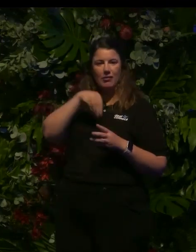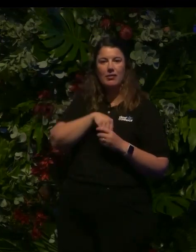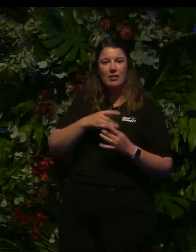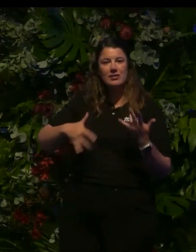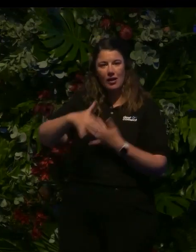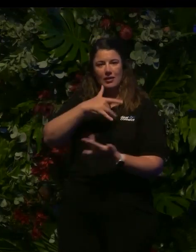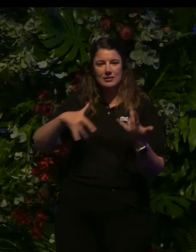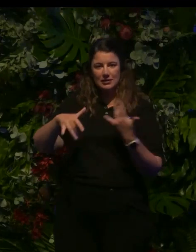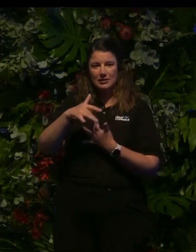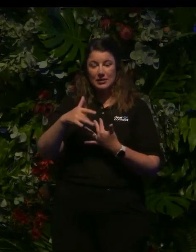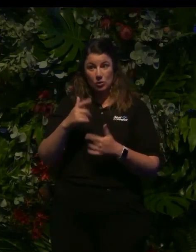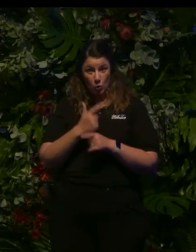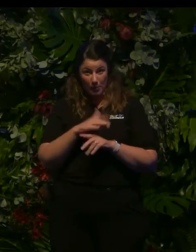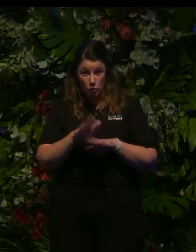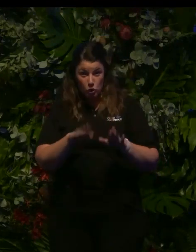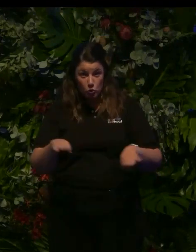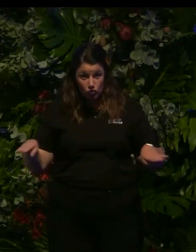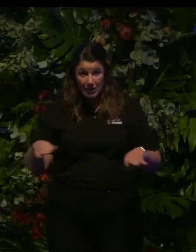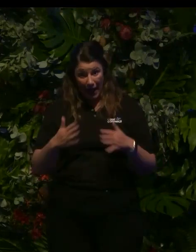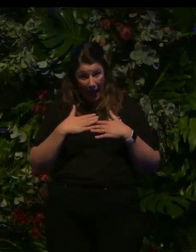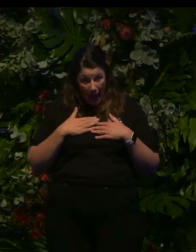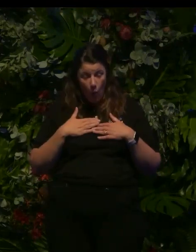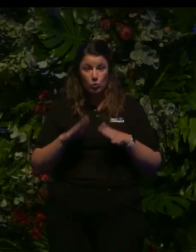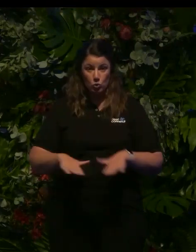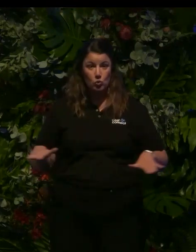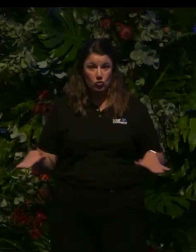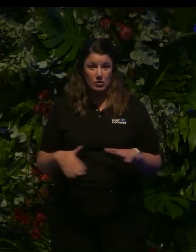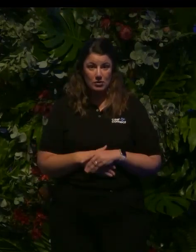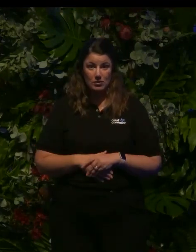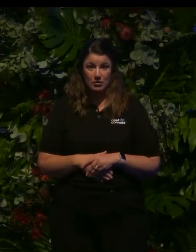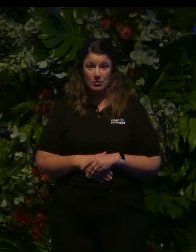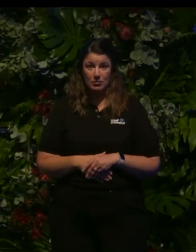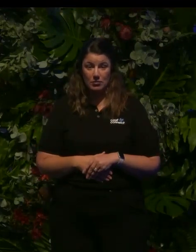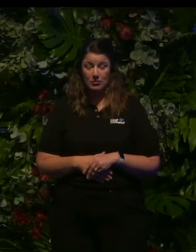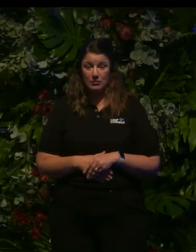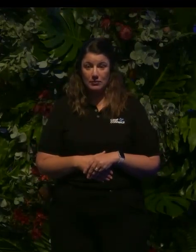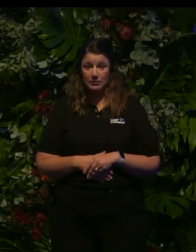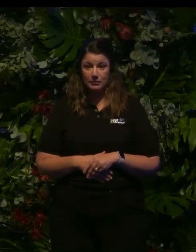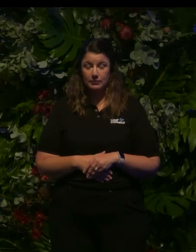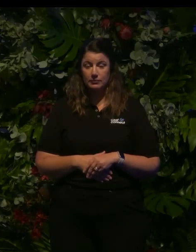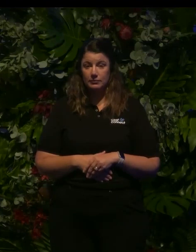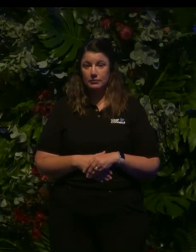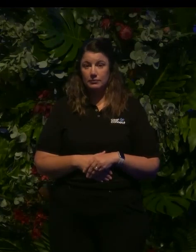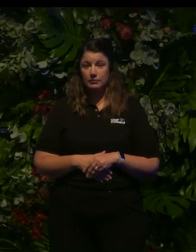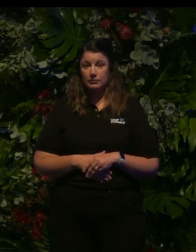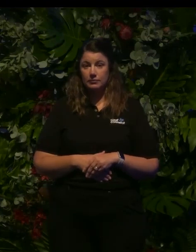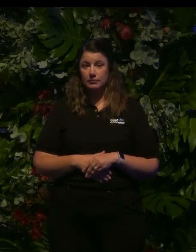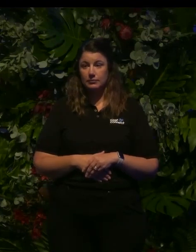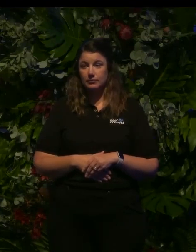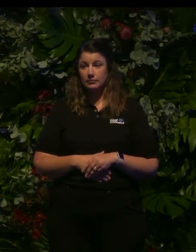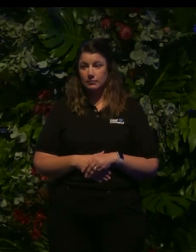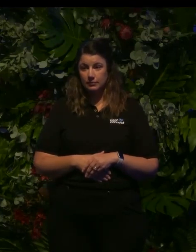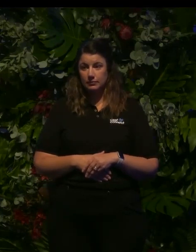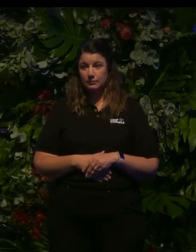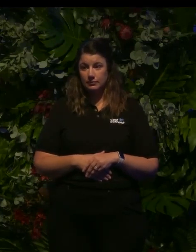they are talking about children, our children is within on it. And